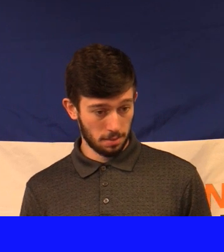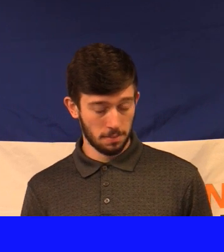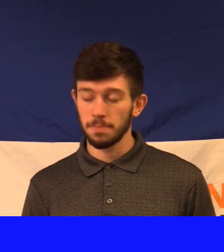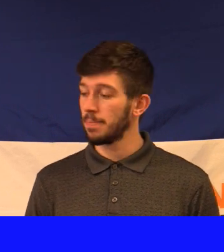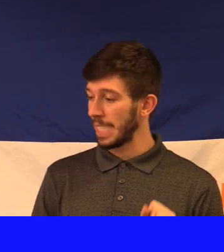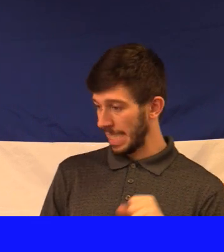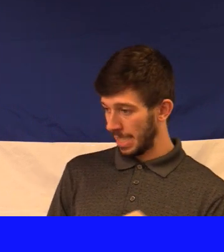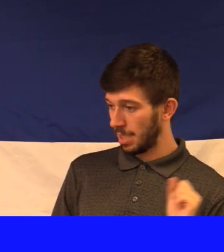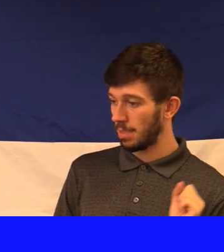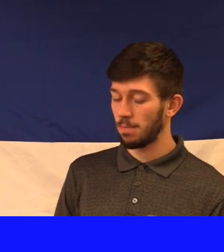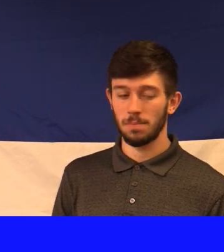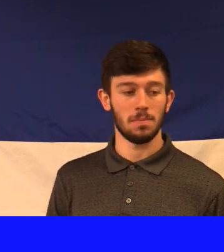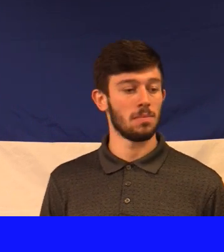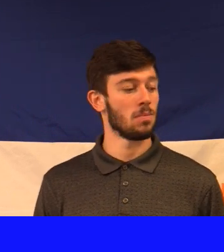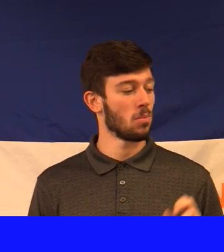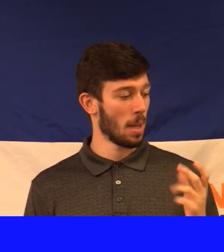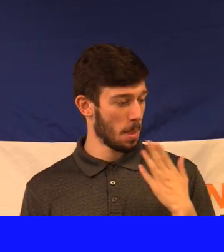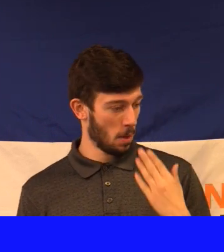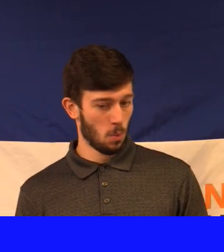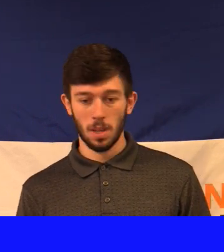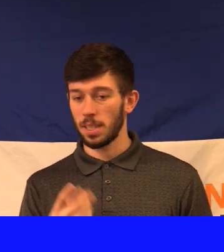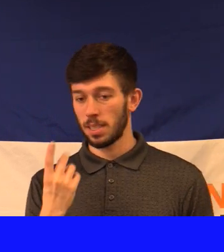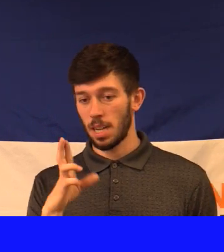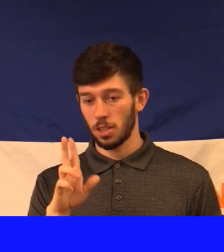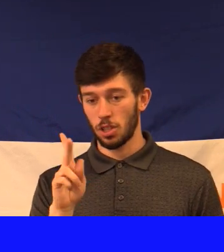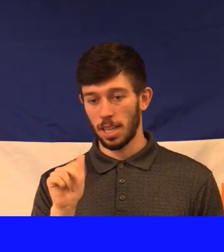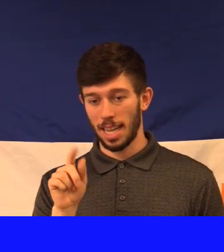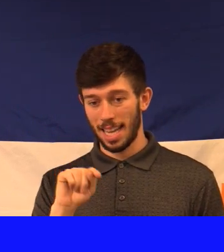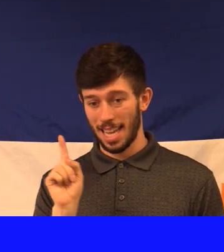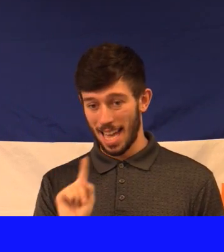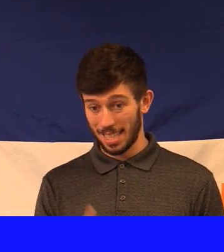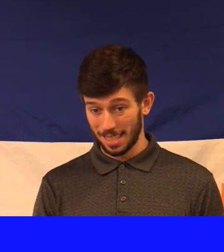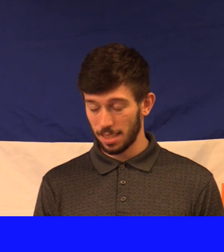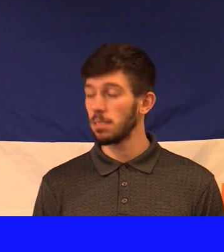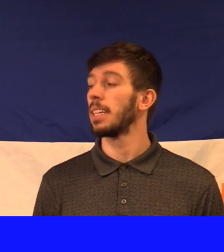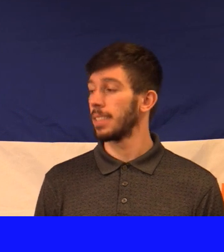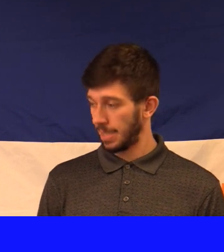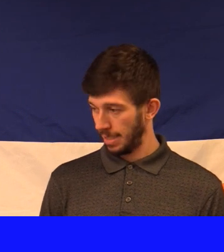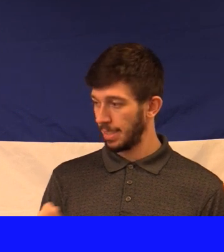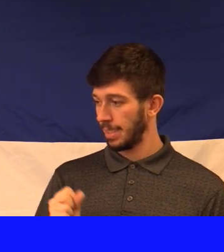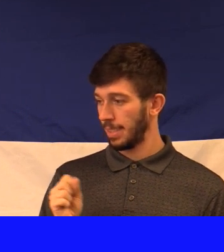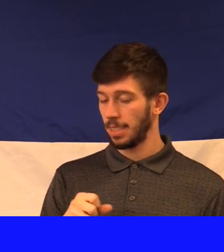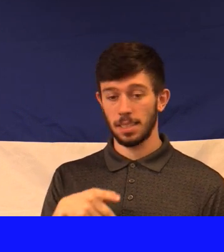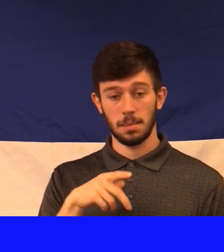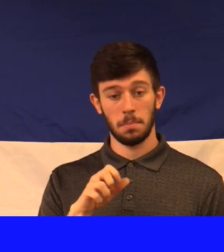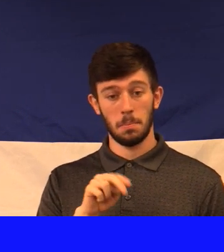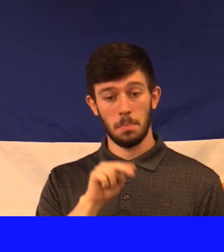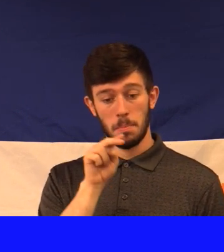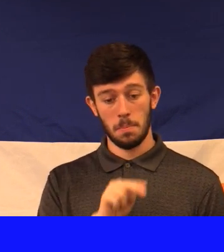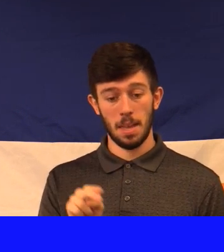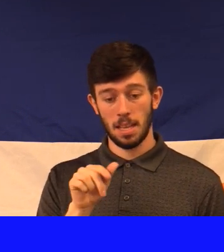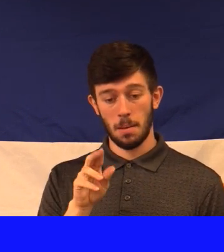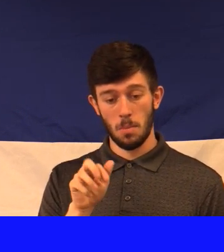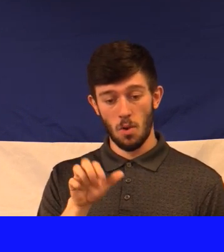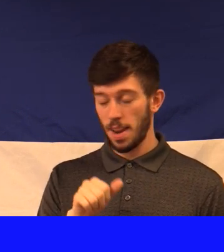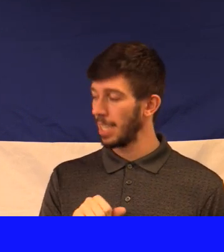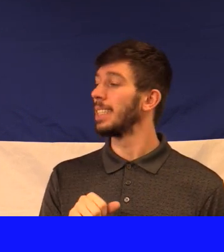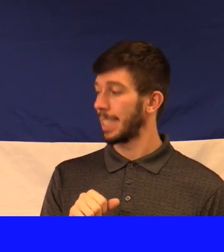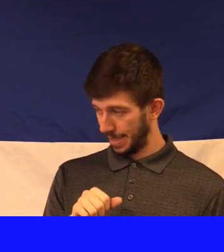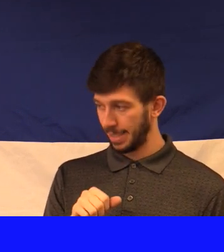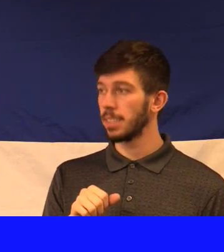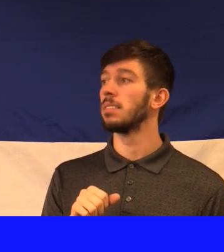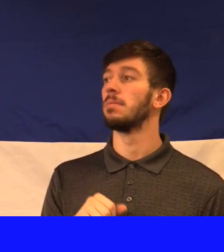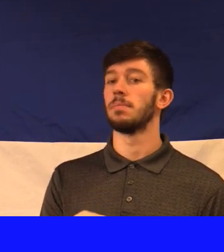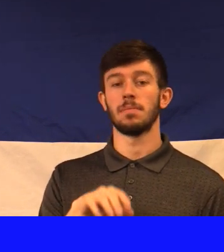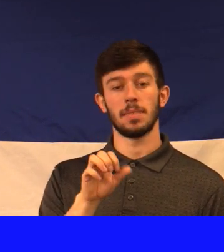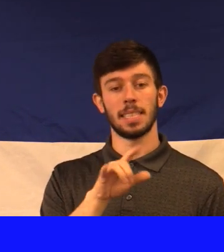Yes. Dr. Katz, Yes. Benny Peñamora, Yes. and Sally